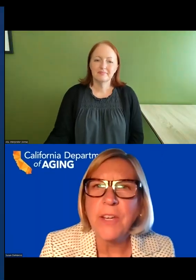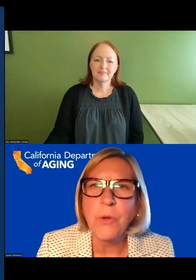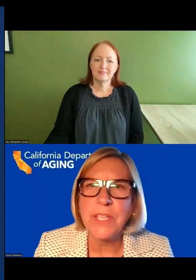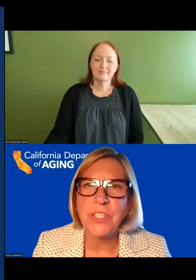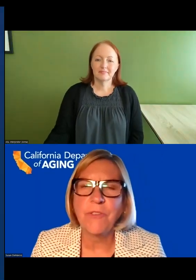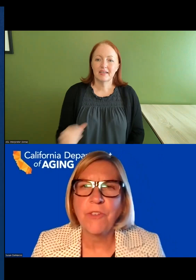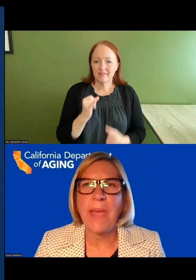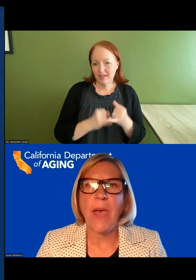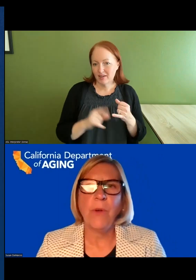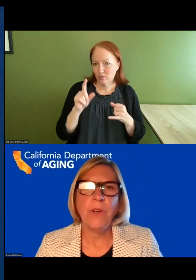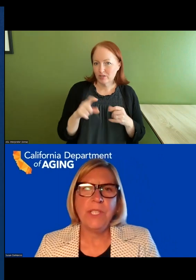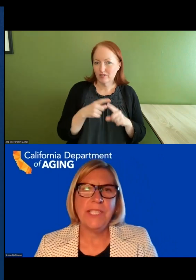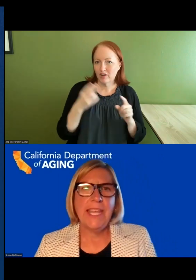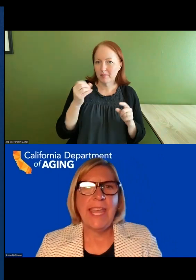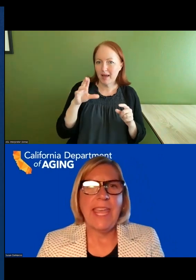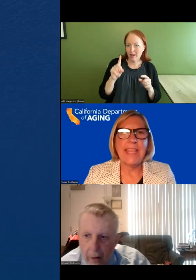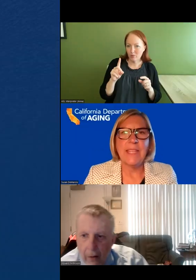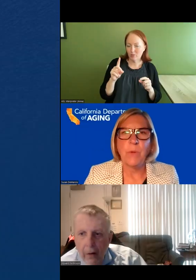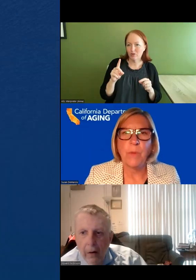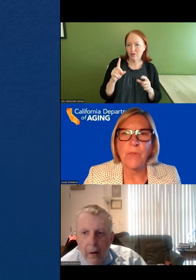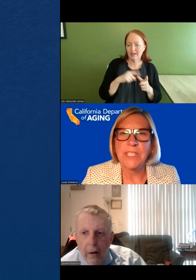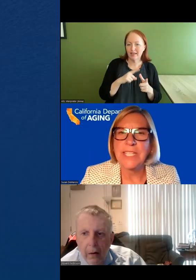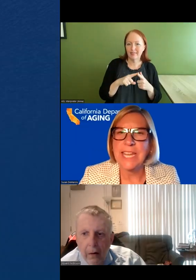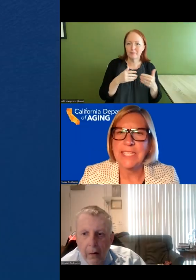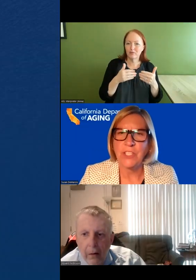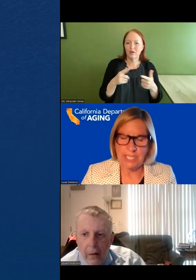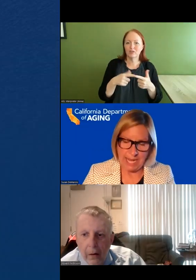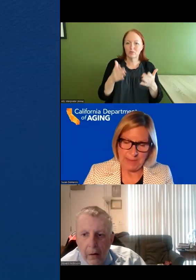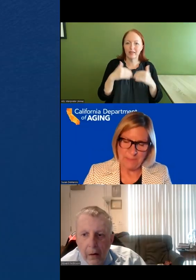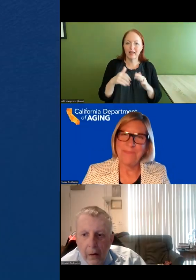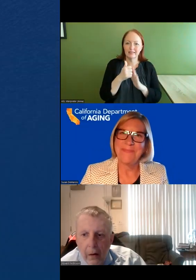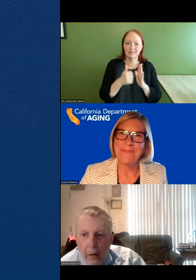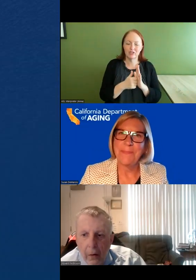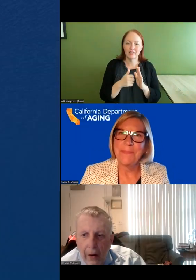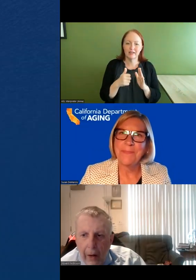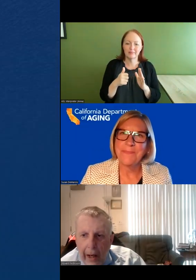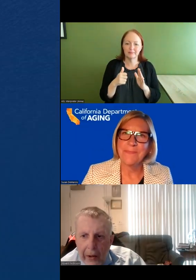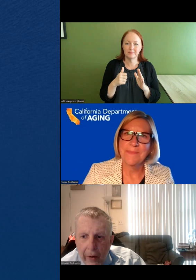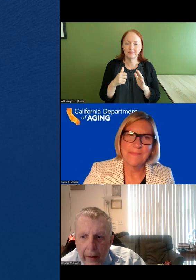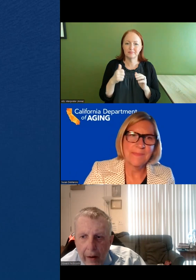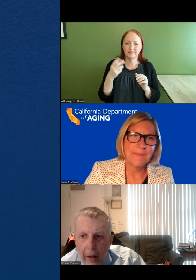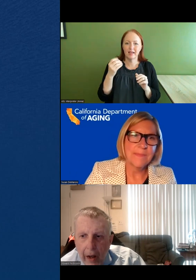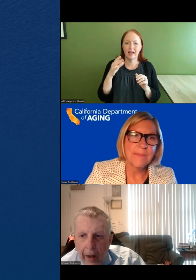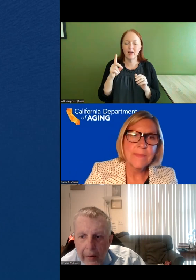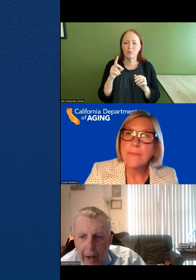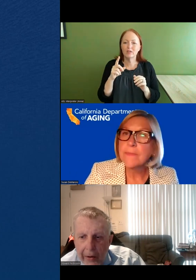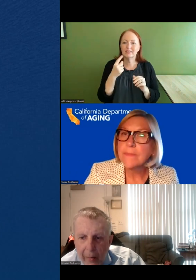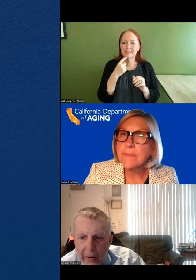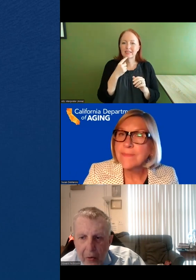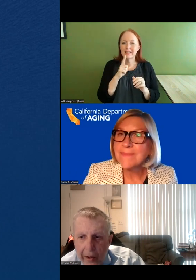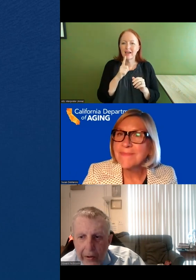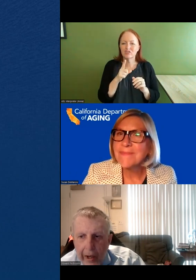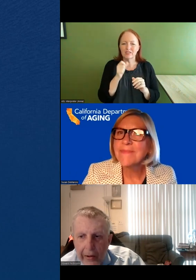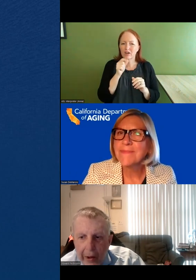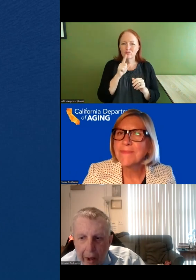a final question from Howard, and then we'll move on to the next agenda item. Well, actually, not so